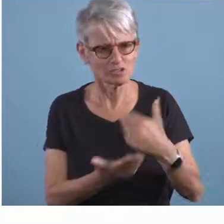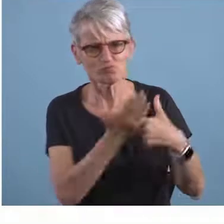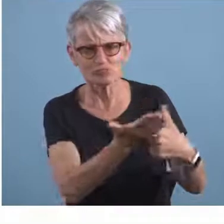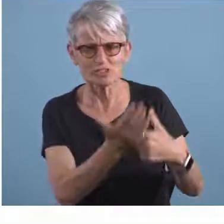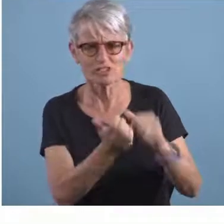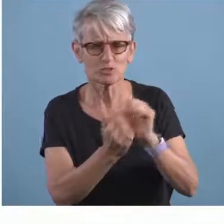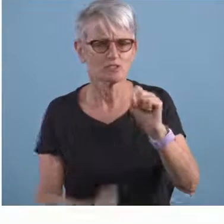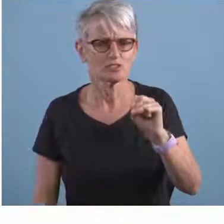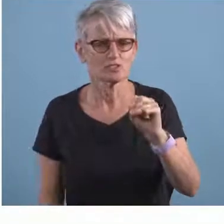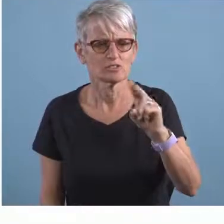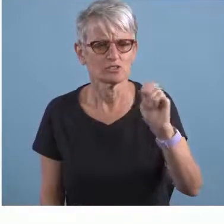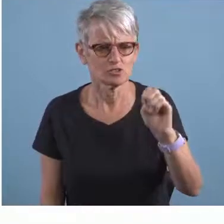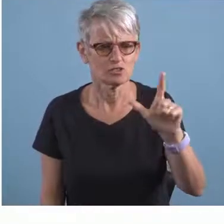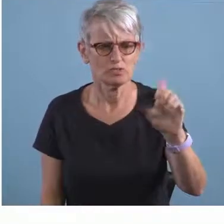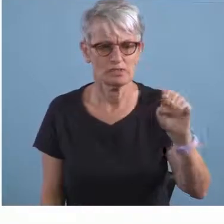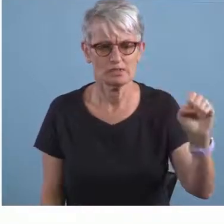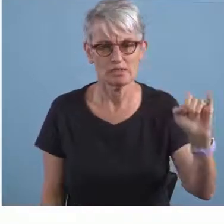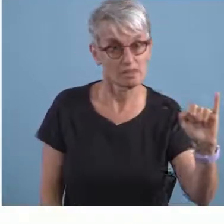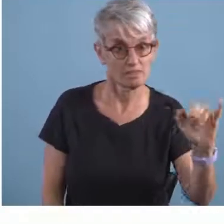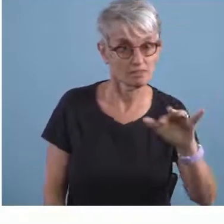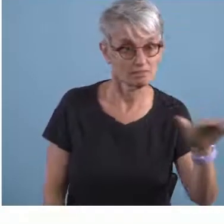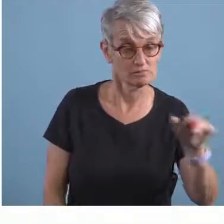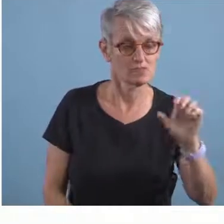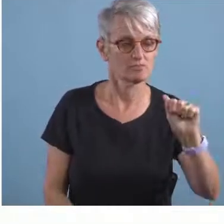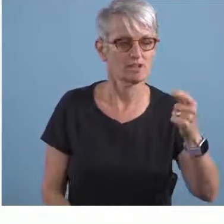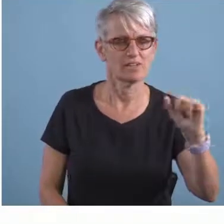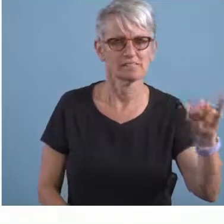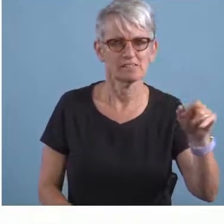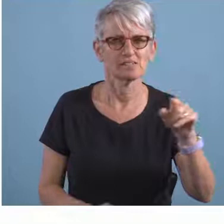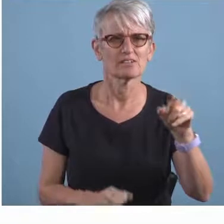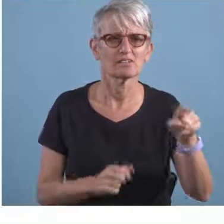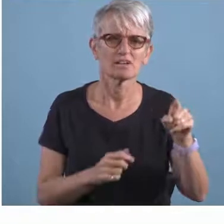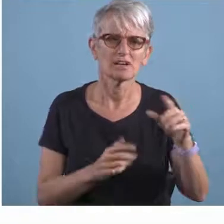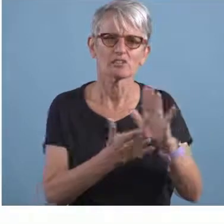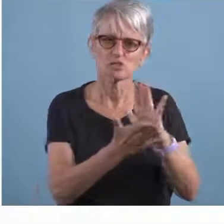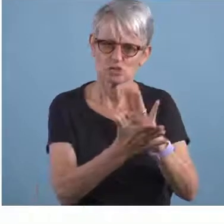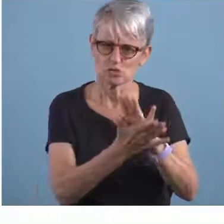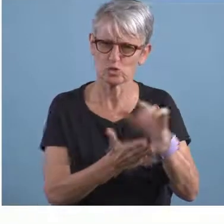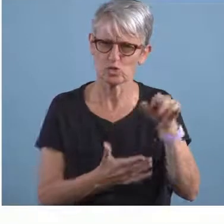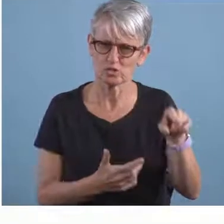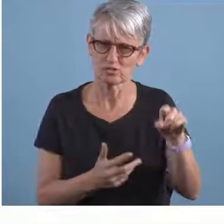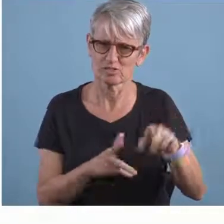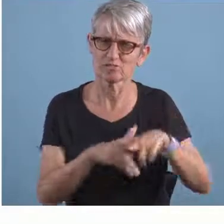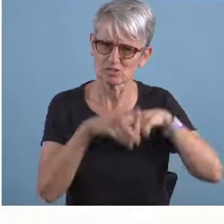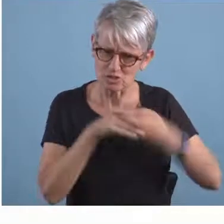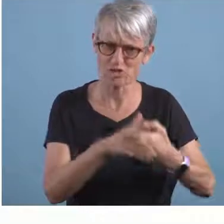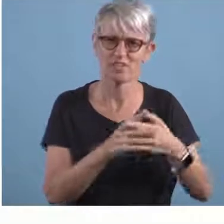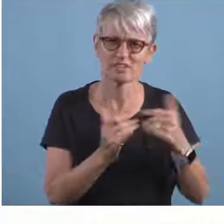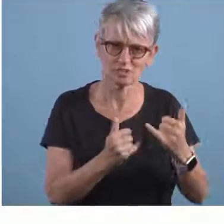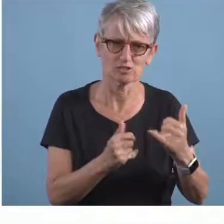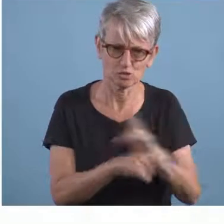APSE, how schools are beginning to launch into